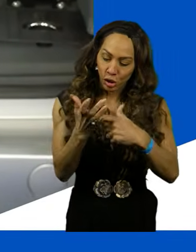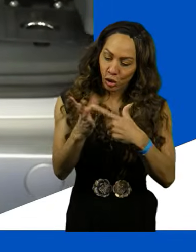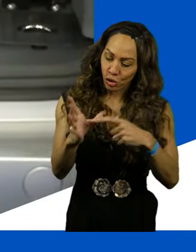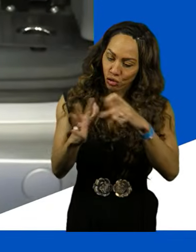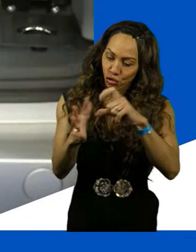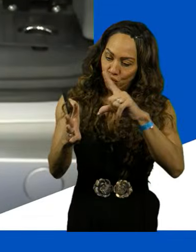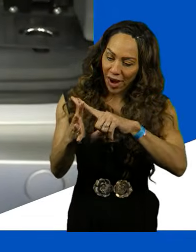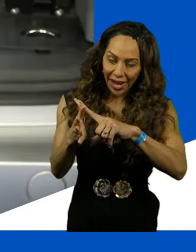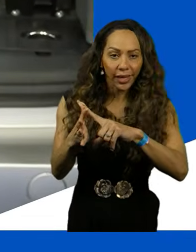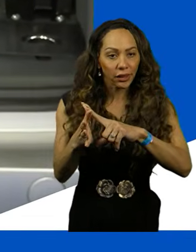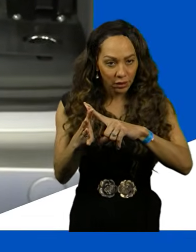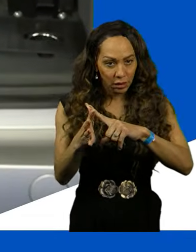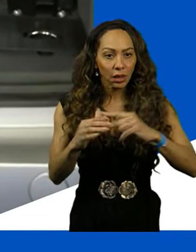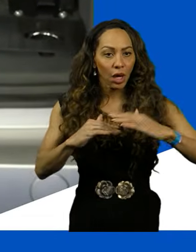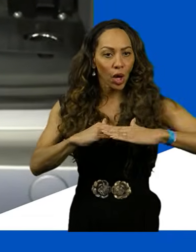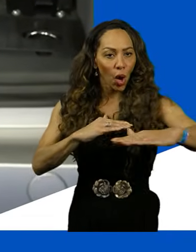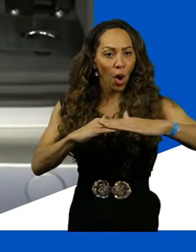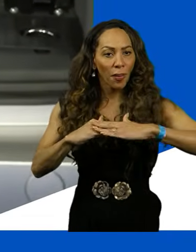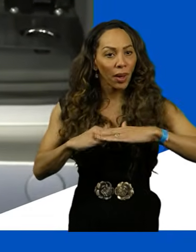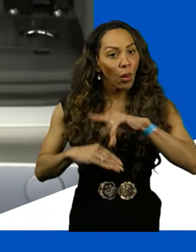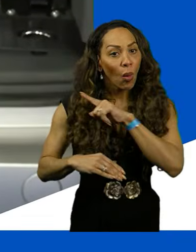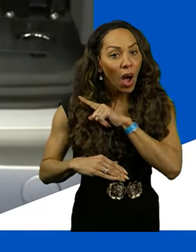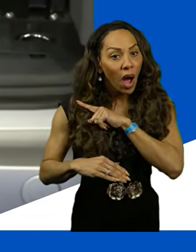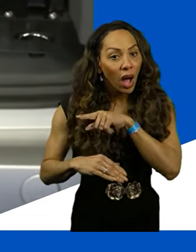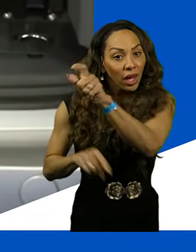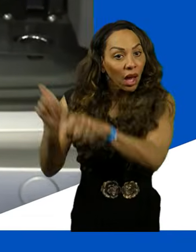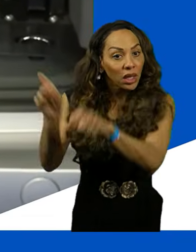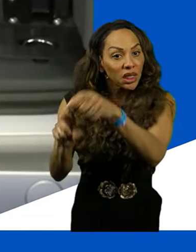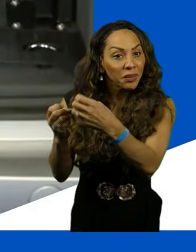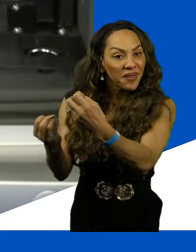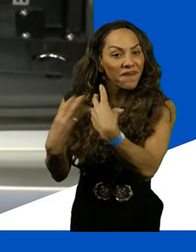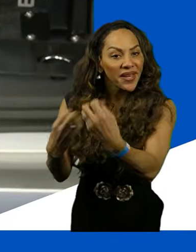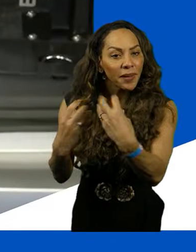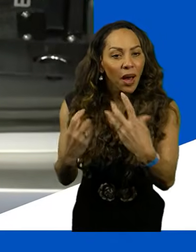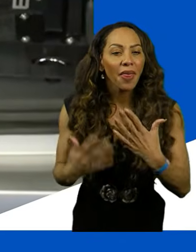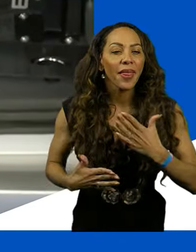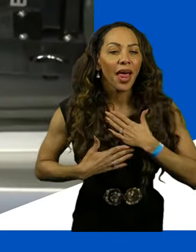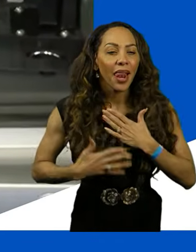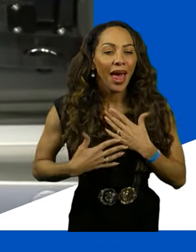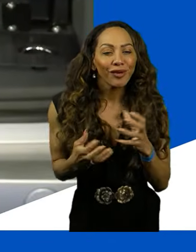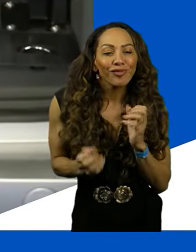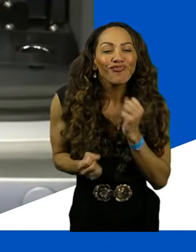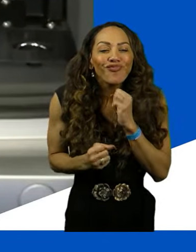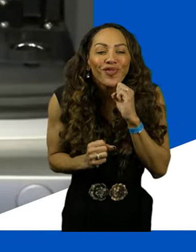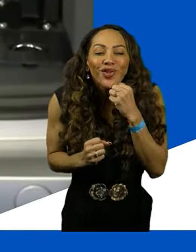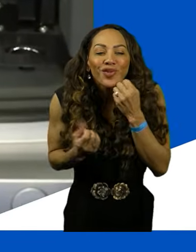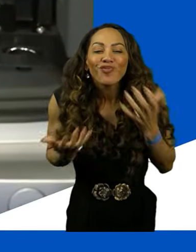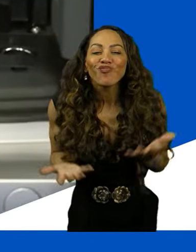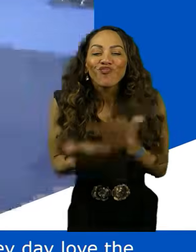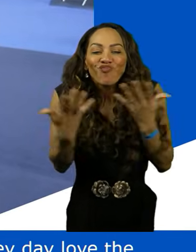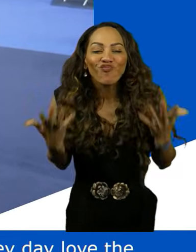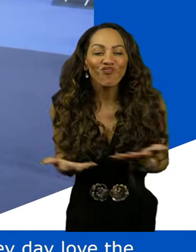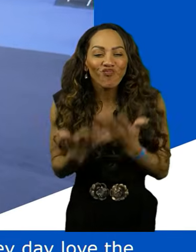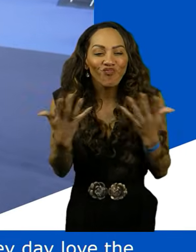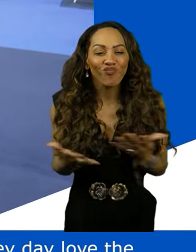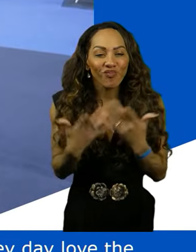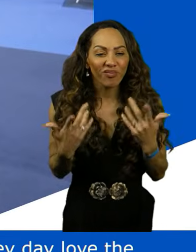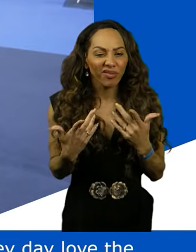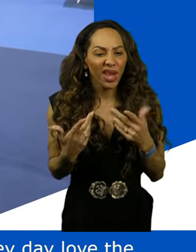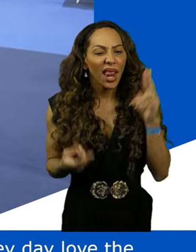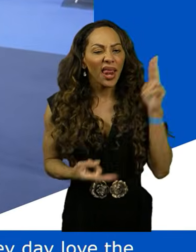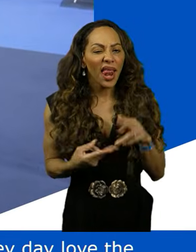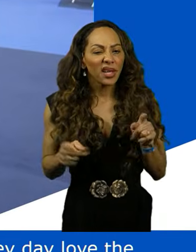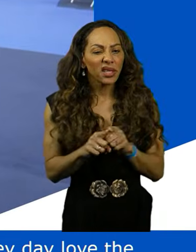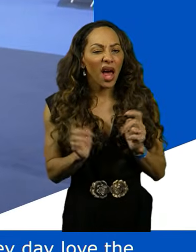feedback from our customers. They love the carpet. It's quiet, it's cosy, it feels less van-like. Absolutely, that's really interesting